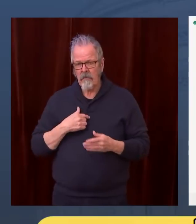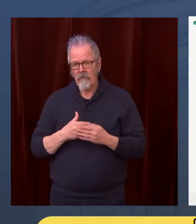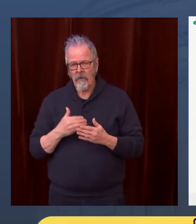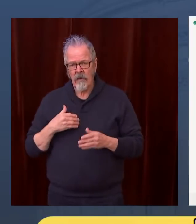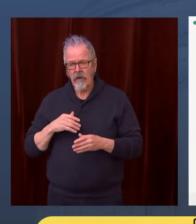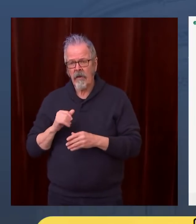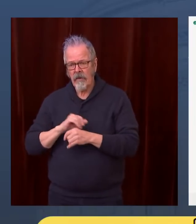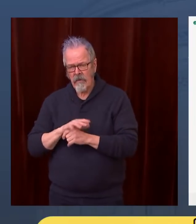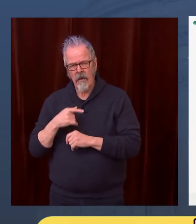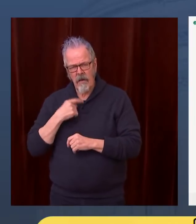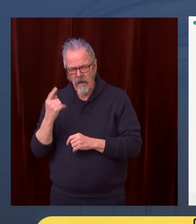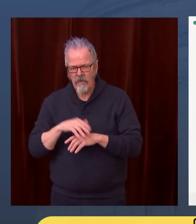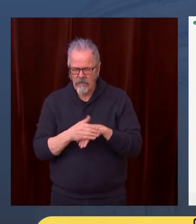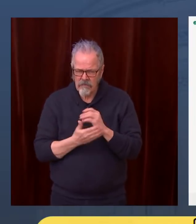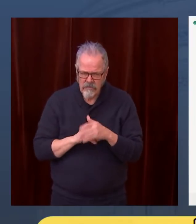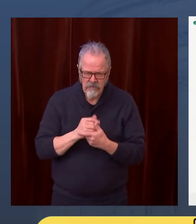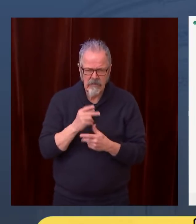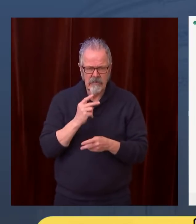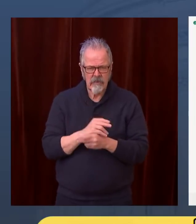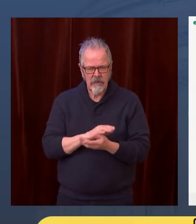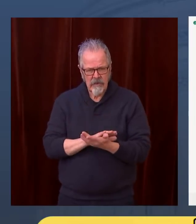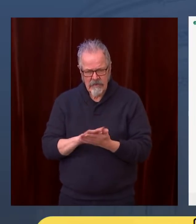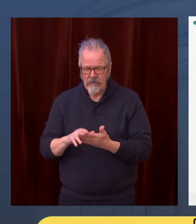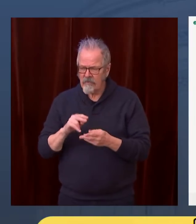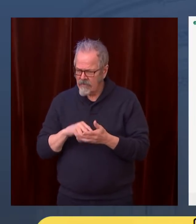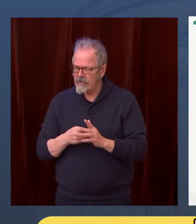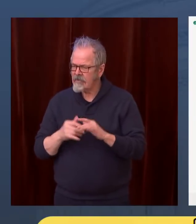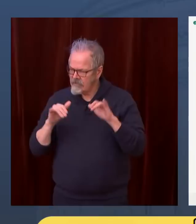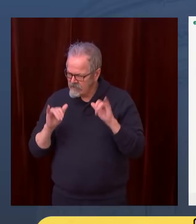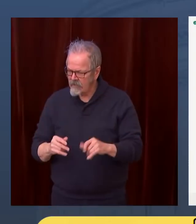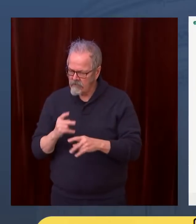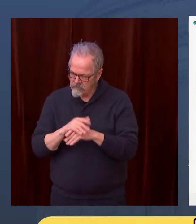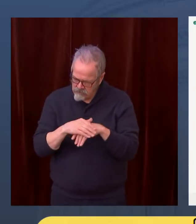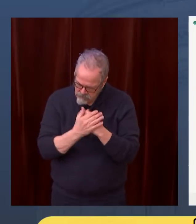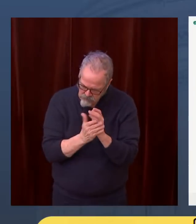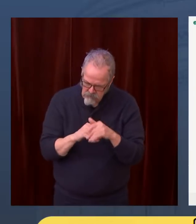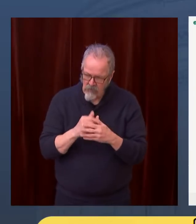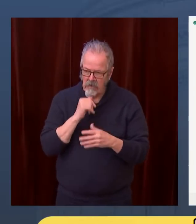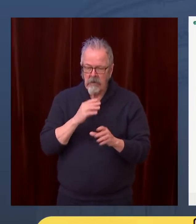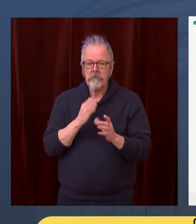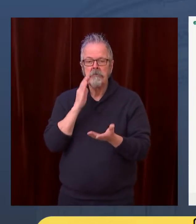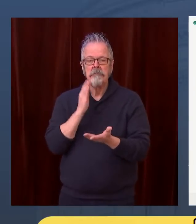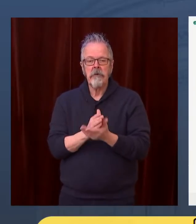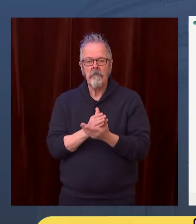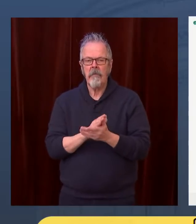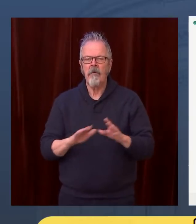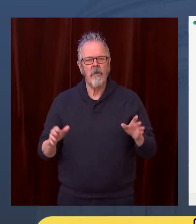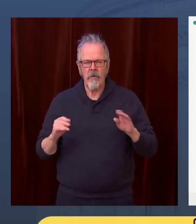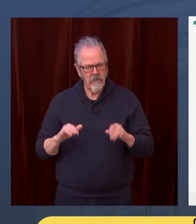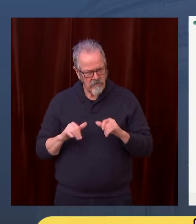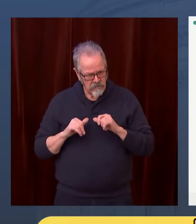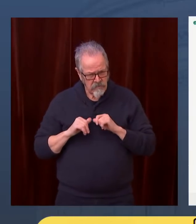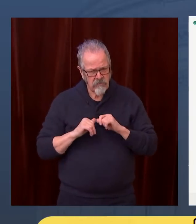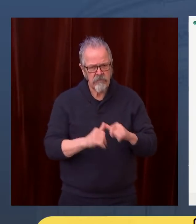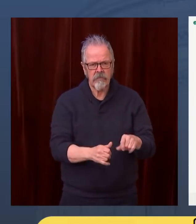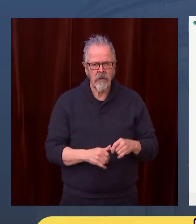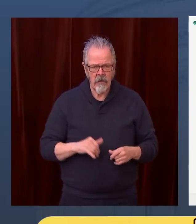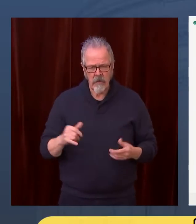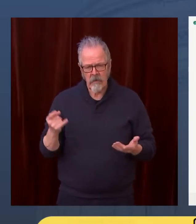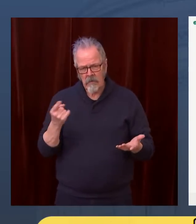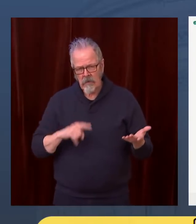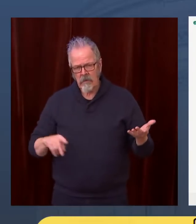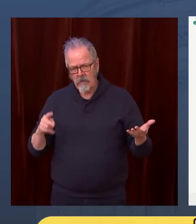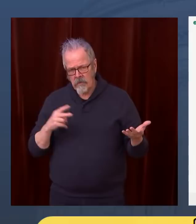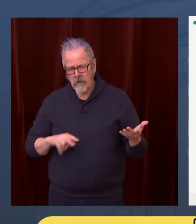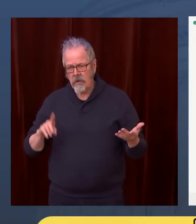and staff are going to continue to choose to wear their masks. But this complexity is part of what we'll work through with DOH in the next 2 weeks, get guidance out to the system